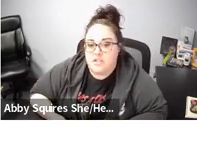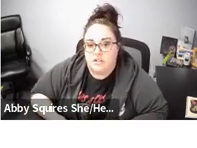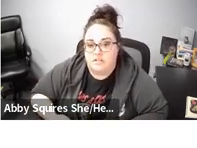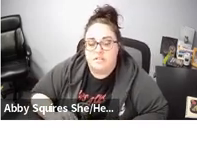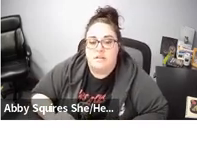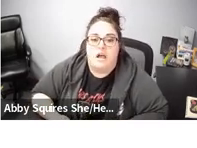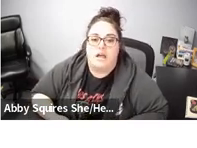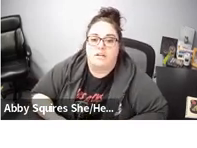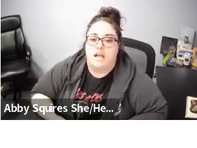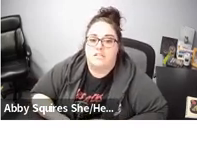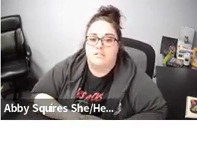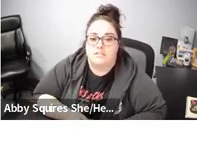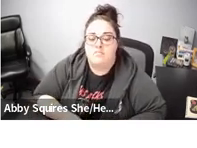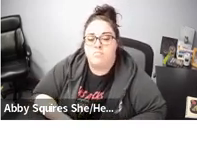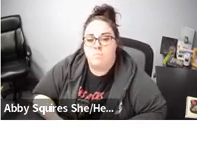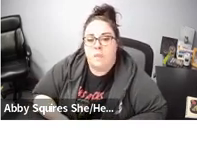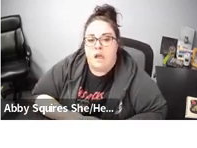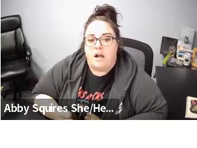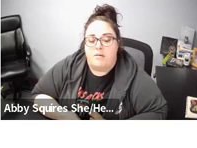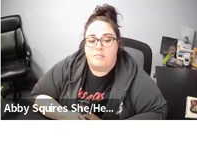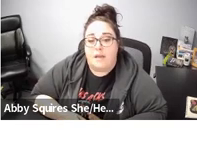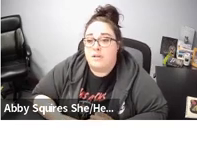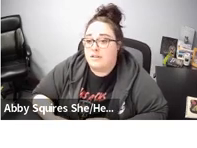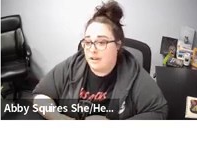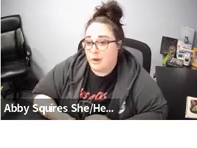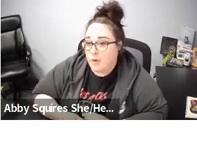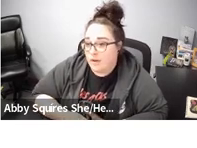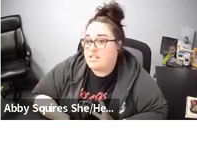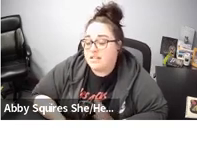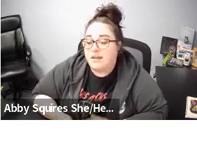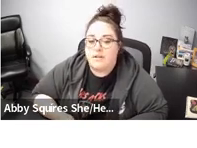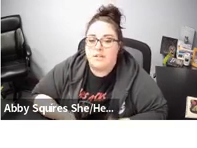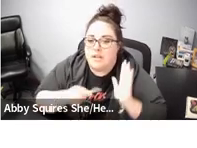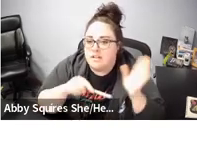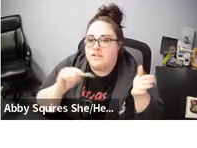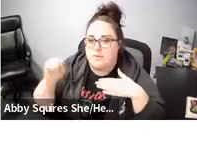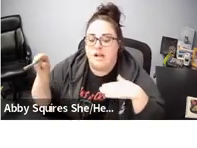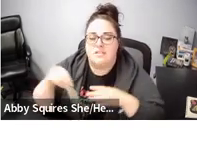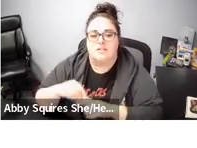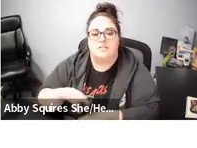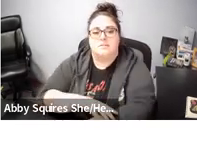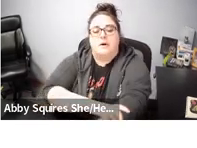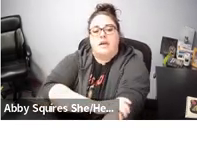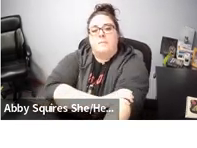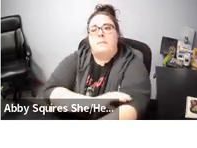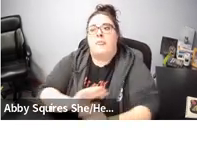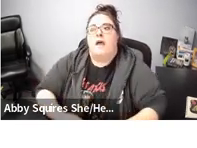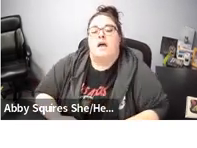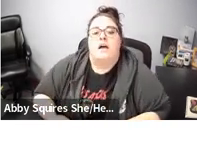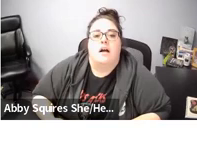accessibility features on consoles. I was originally going to do individual consoles,